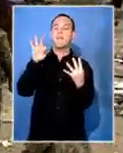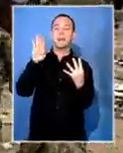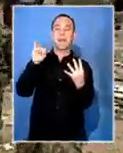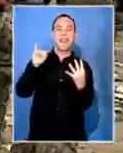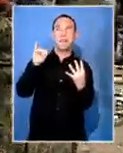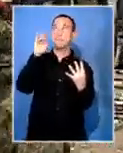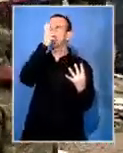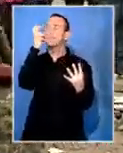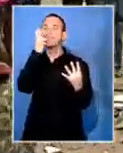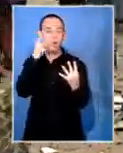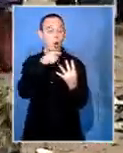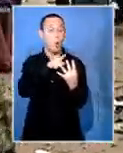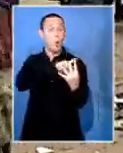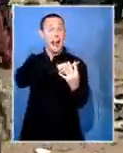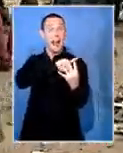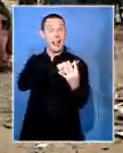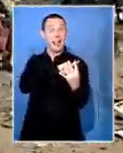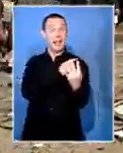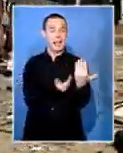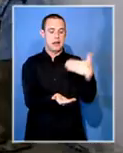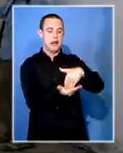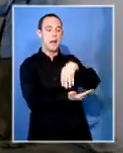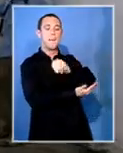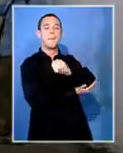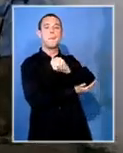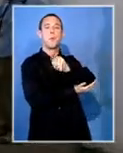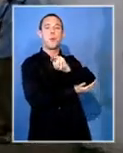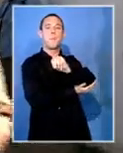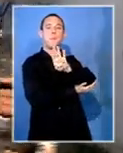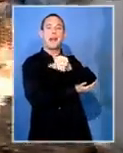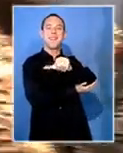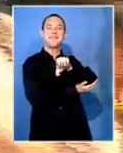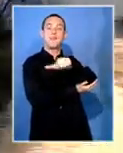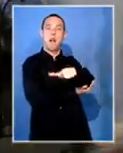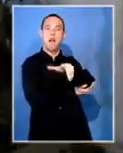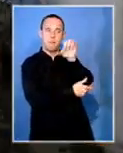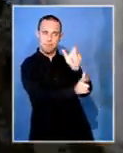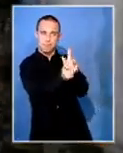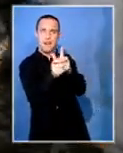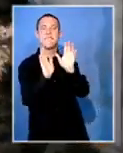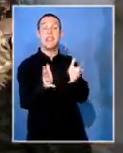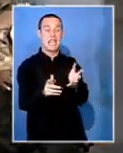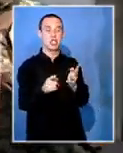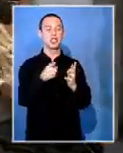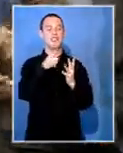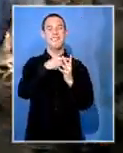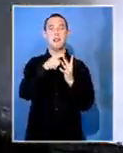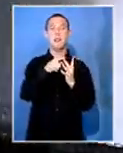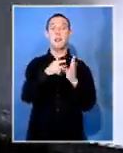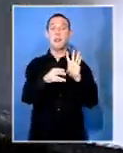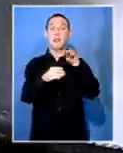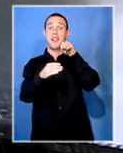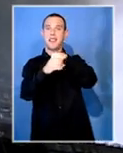hotel and an Israeli airliner in his home city of Mombasa. He was reportedly one of the original members of the Al-Qaeda East Africa